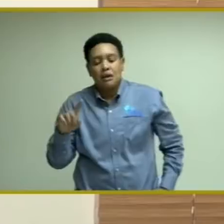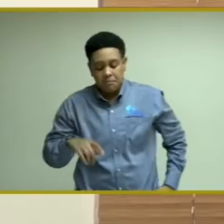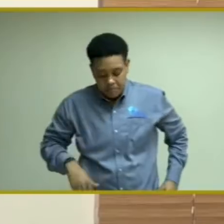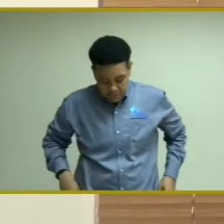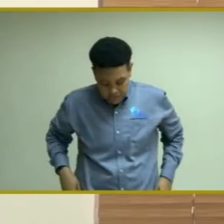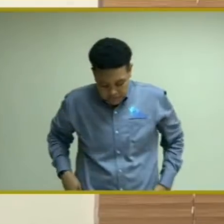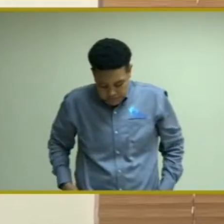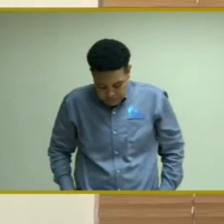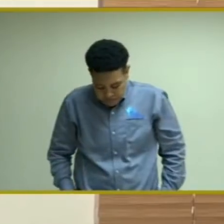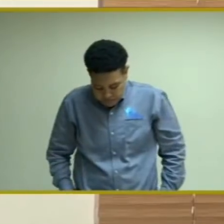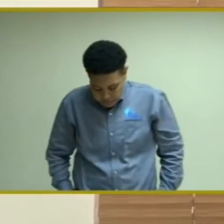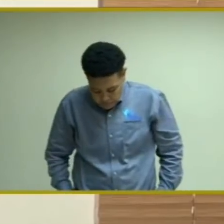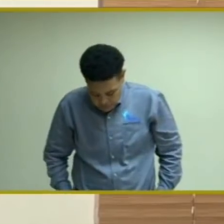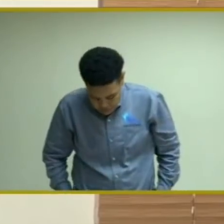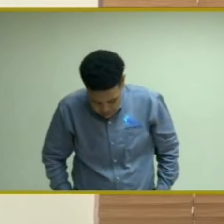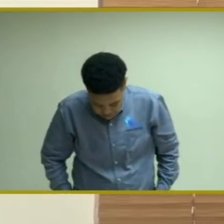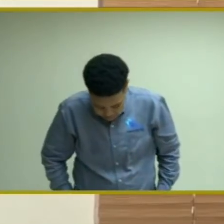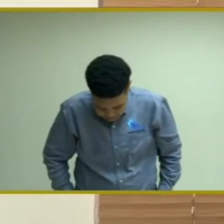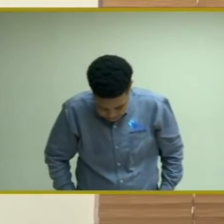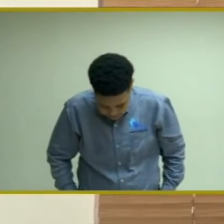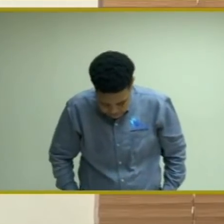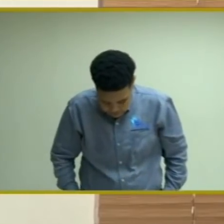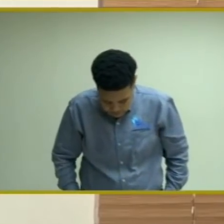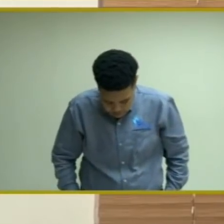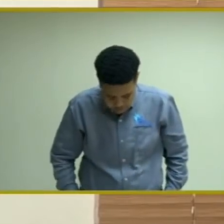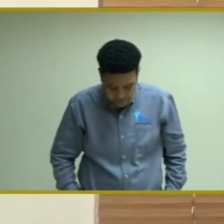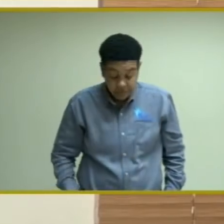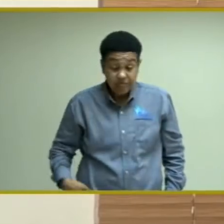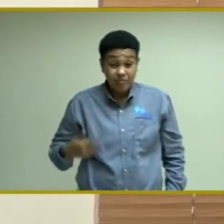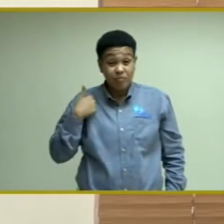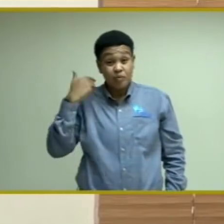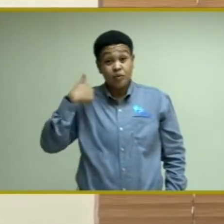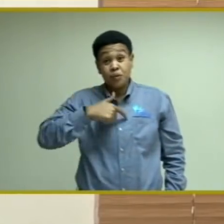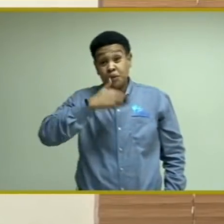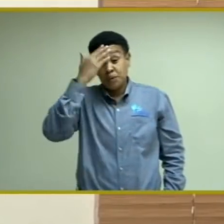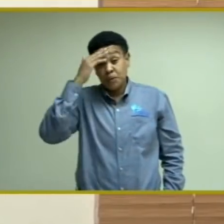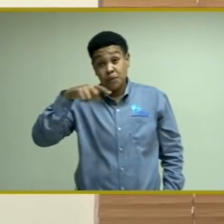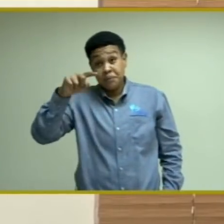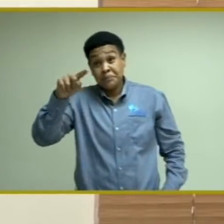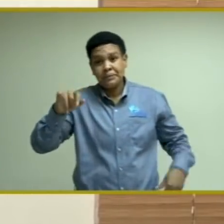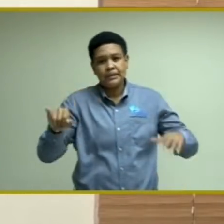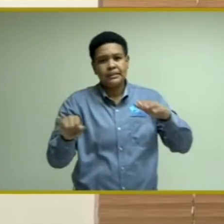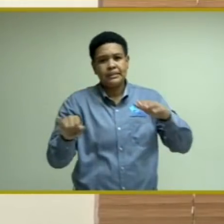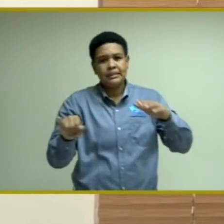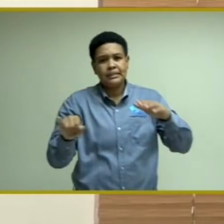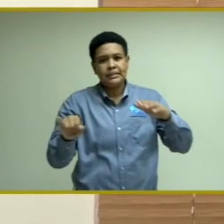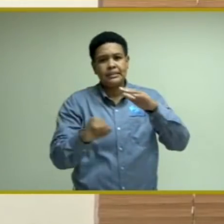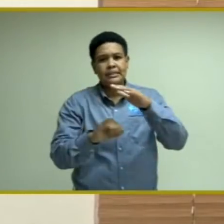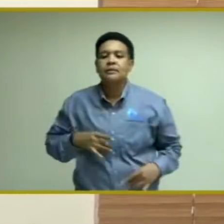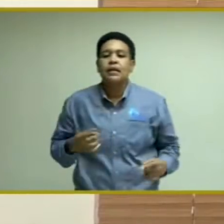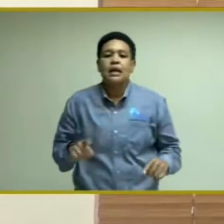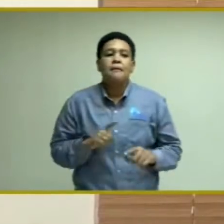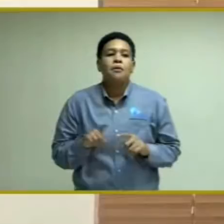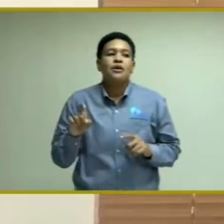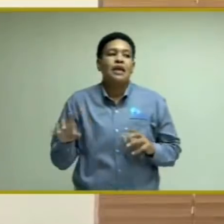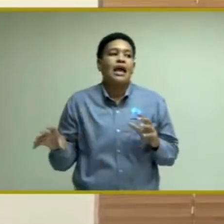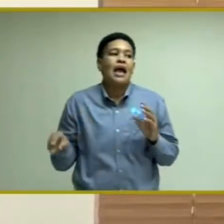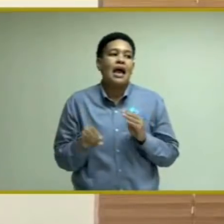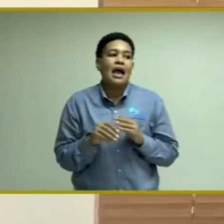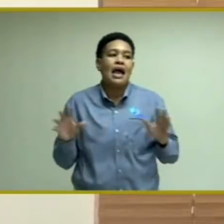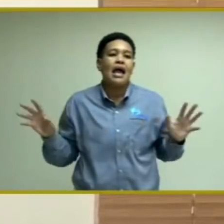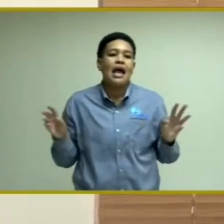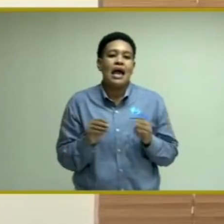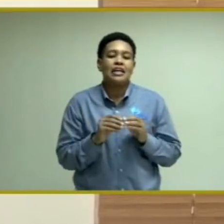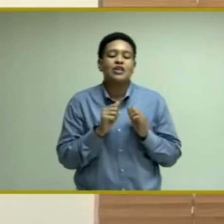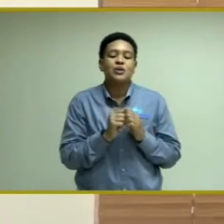know those persons have been infected, but as I said, you can't add them together